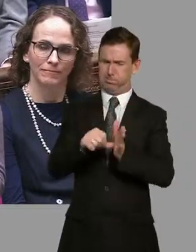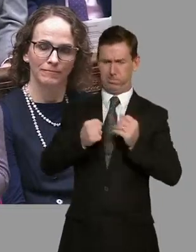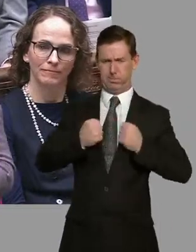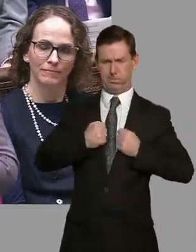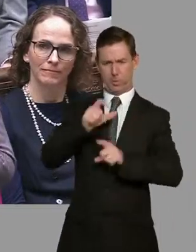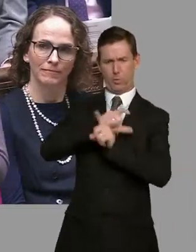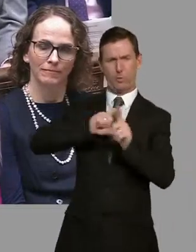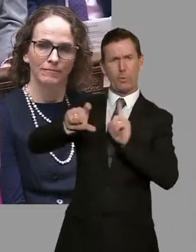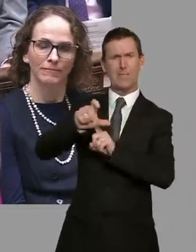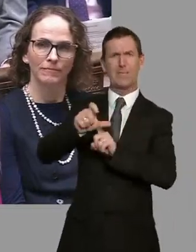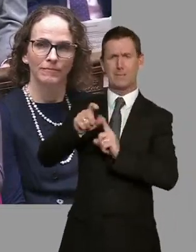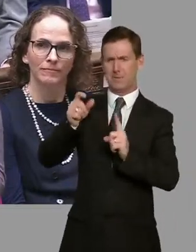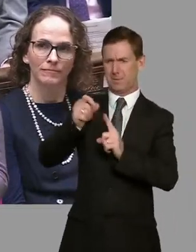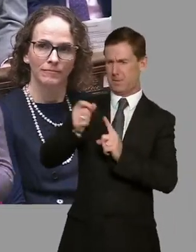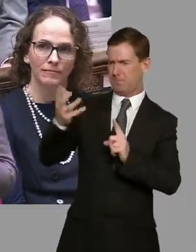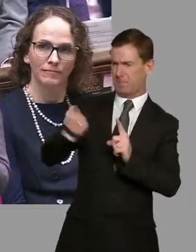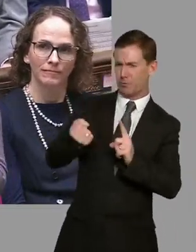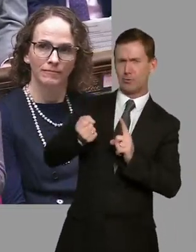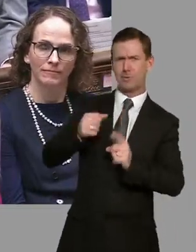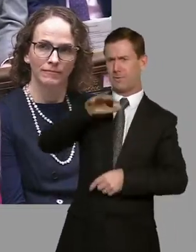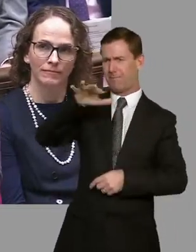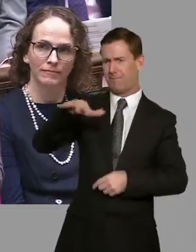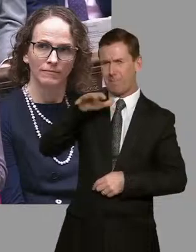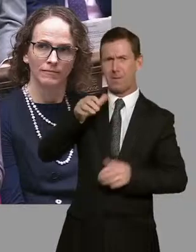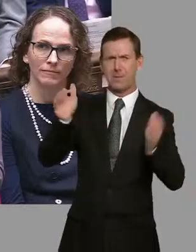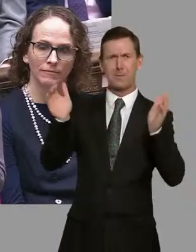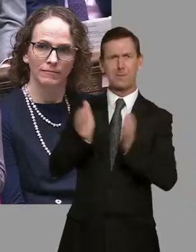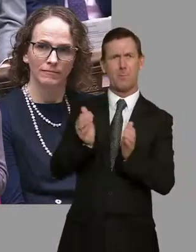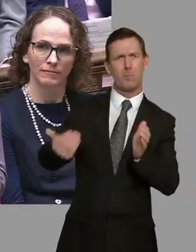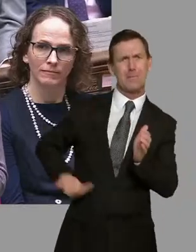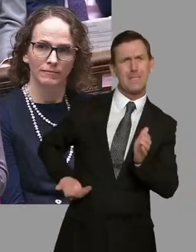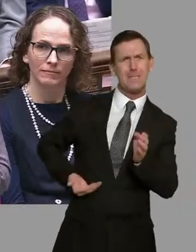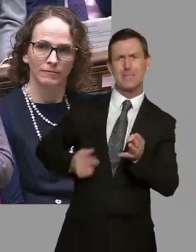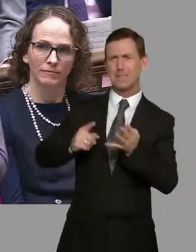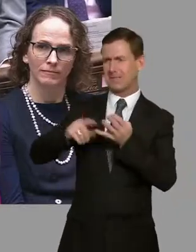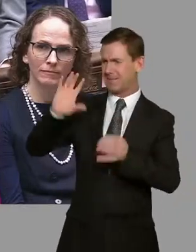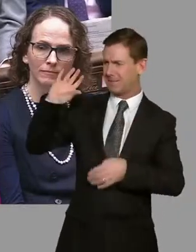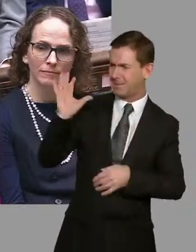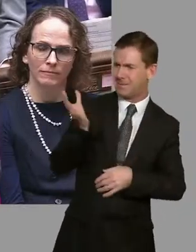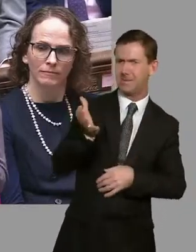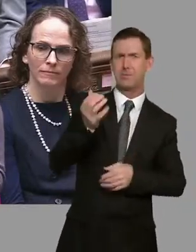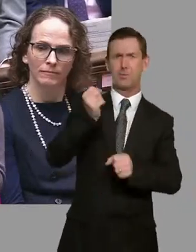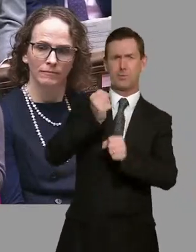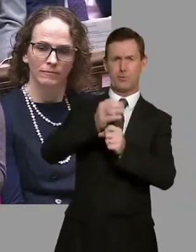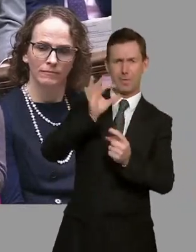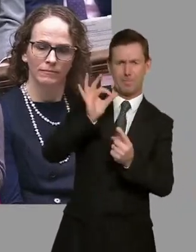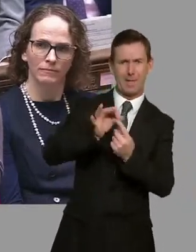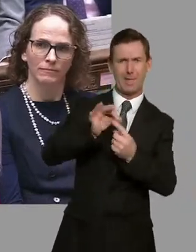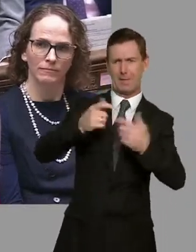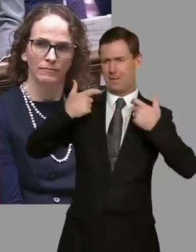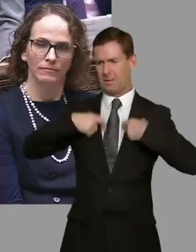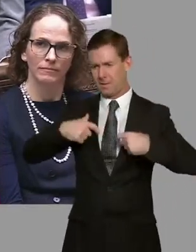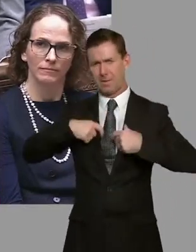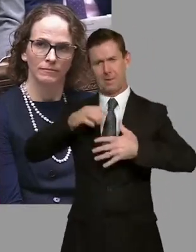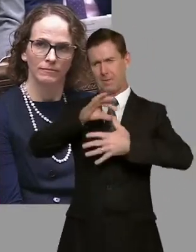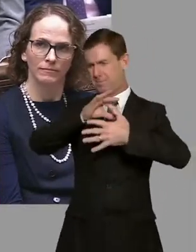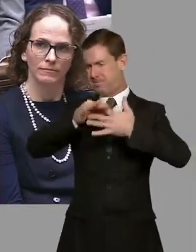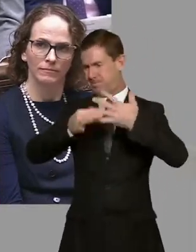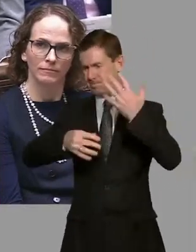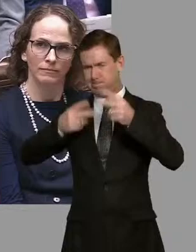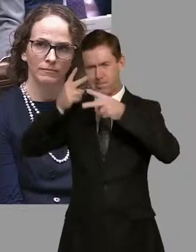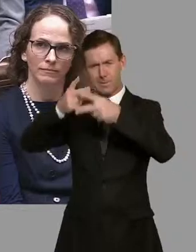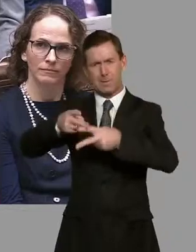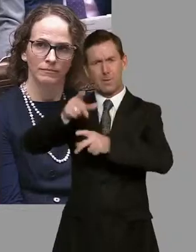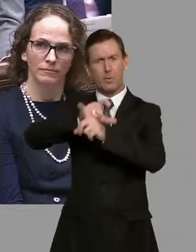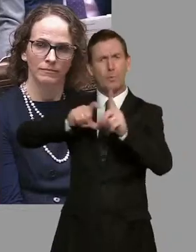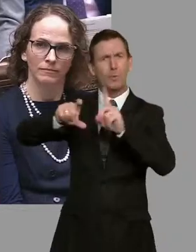hospitality industry, GPs, social care, as others have said. They know that the SNP has failed to